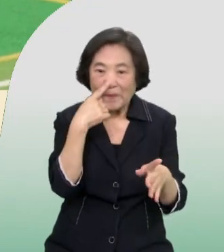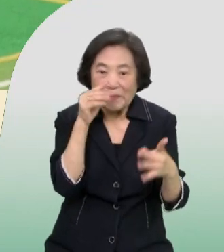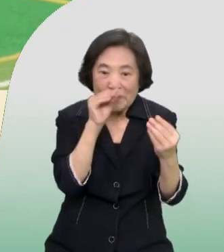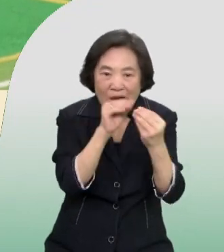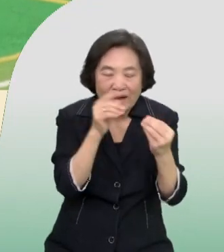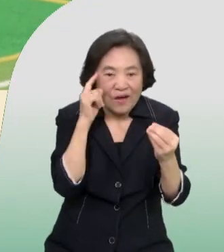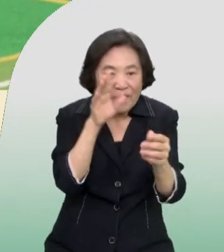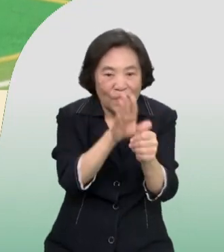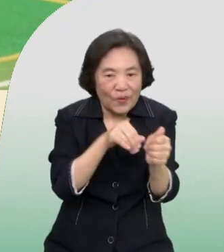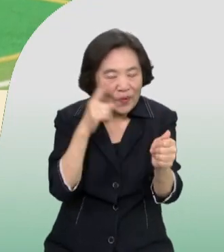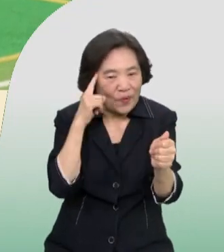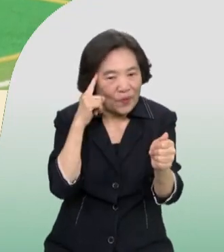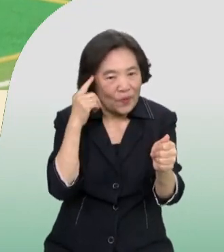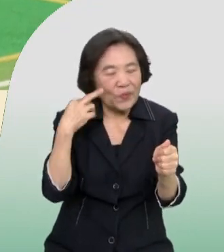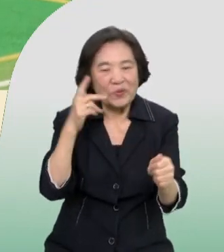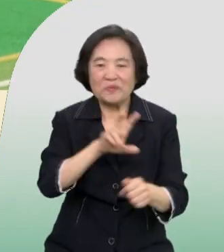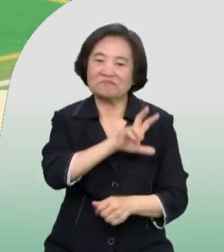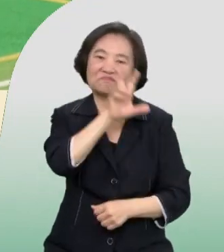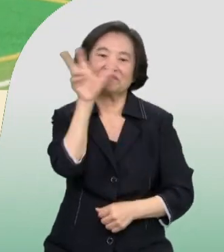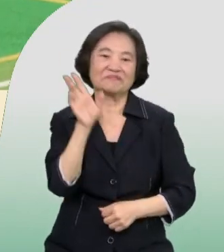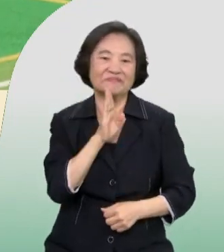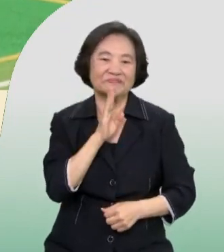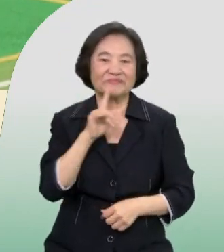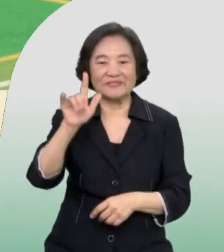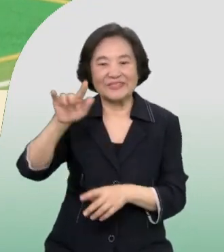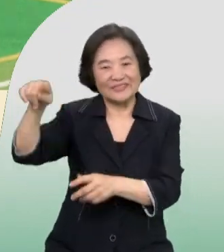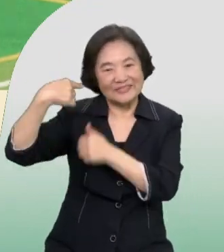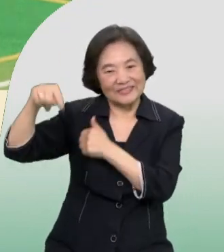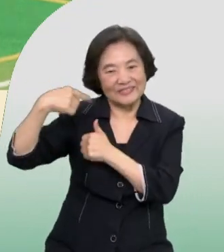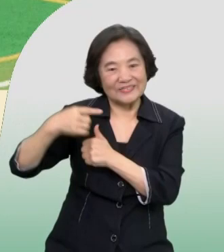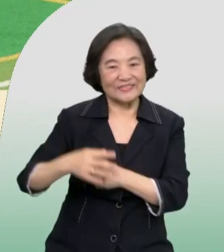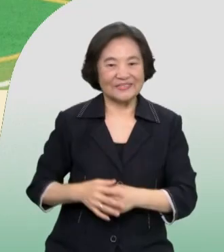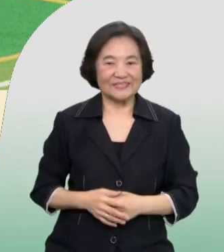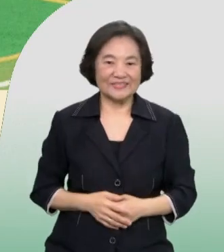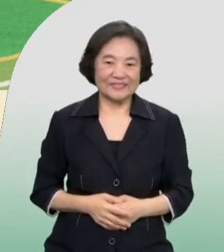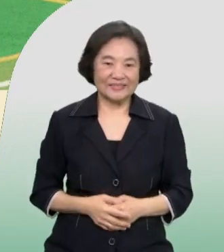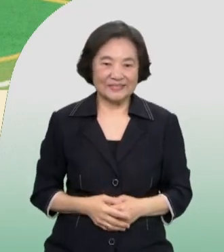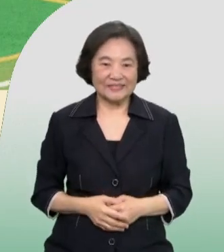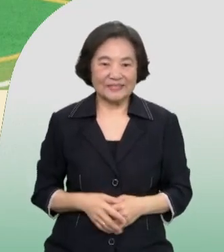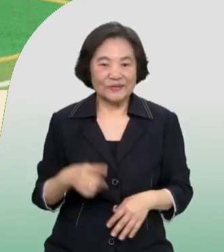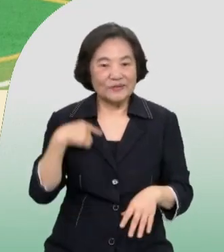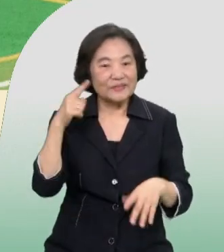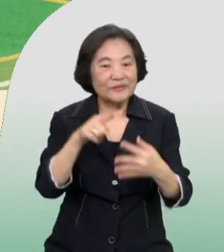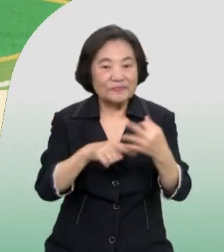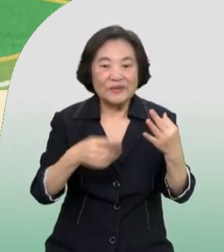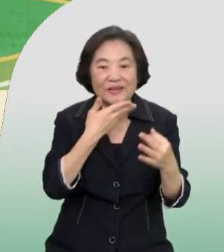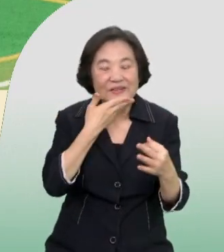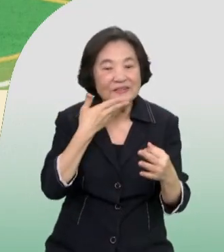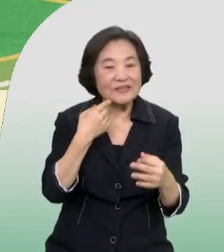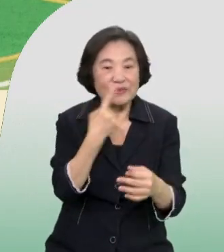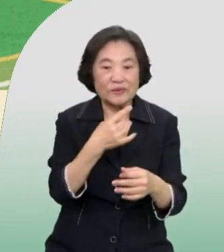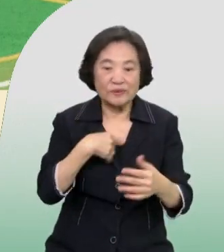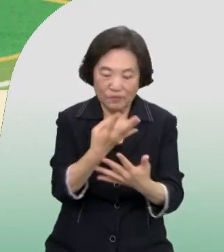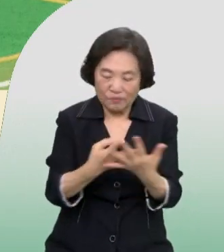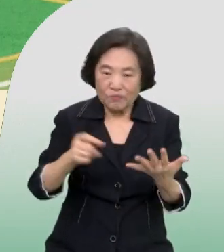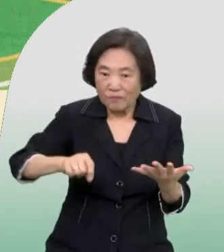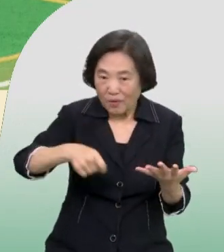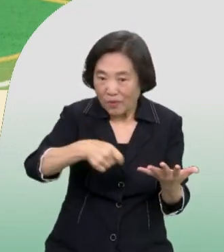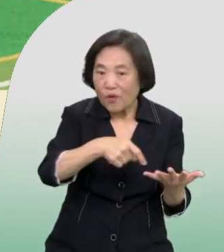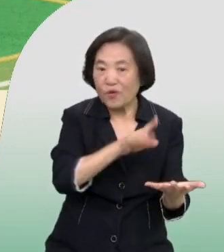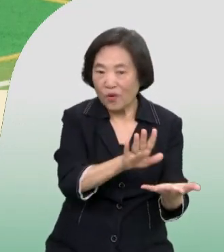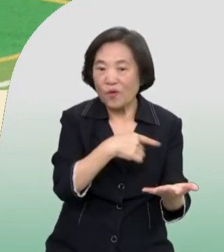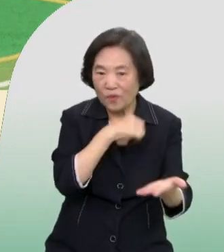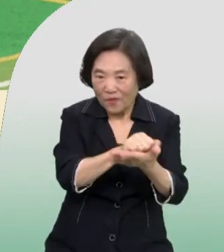by the teacher giving us instructions, and we learn off those ways. We write quite a few mihis in Te Reo Māori, and in